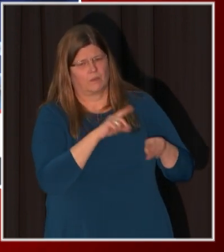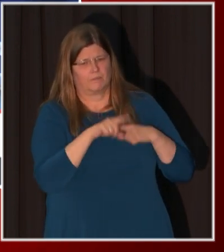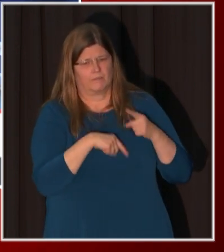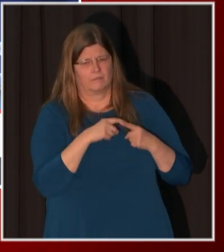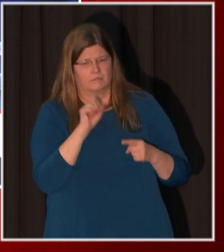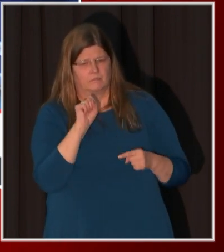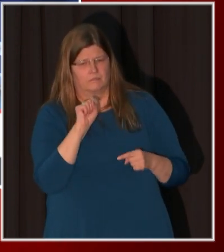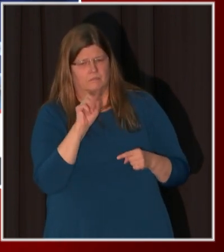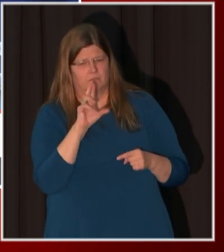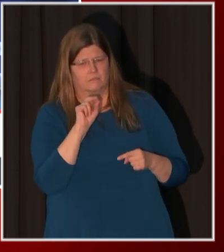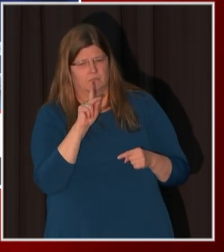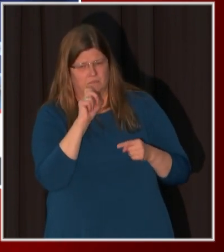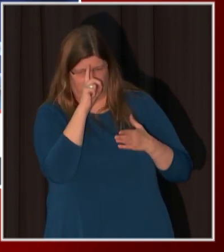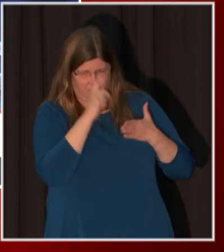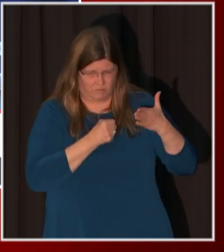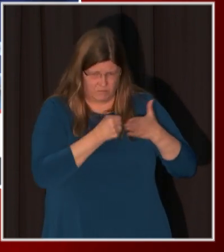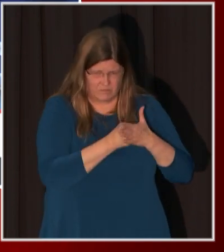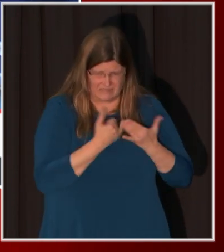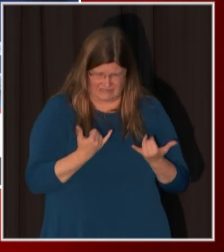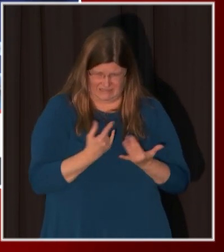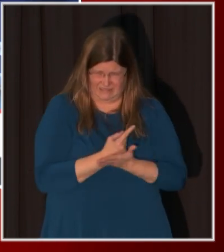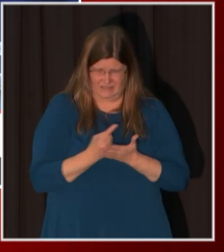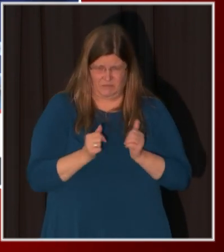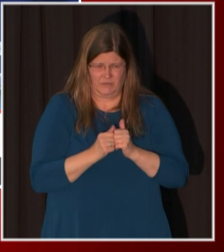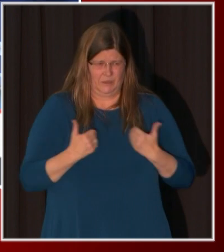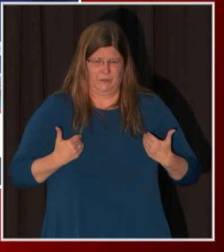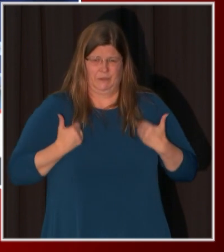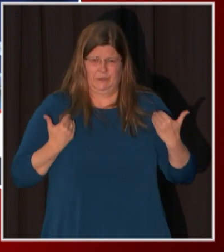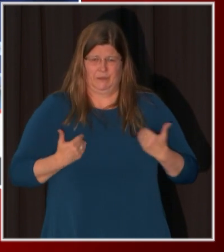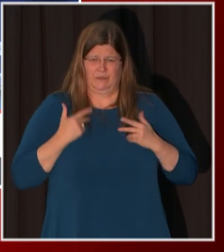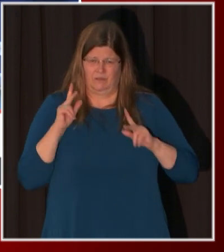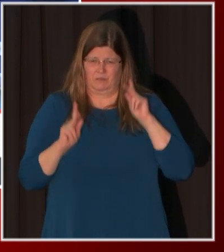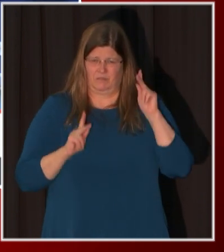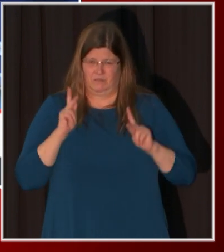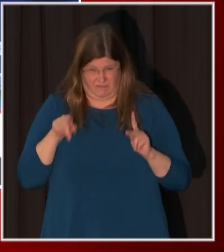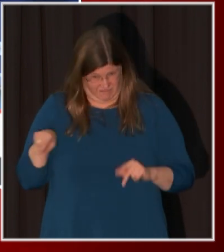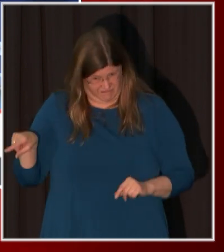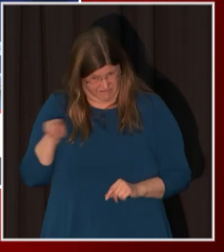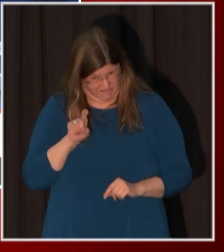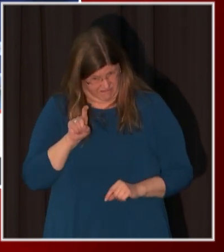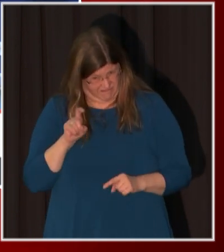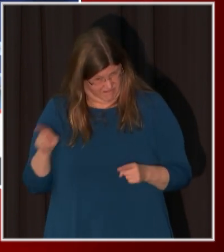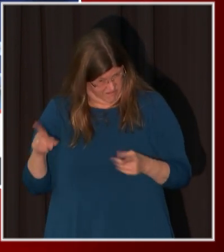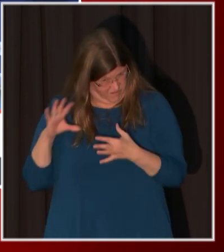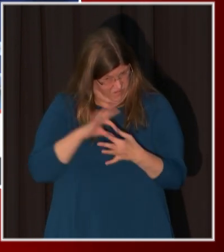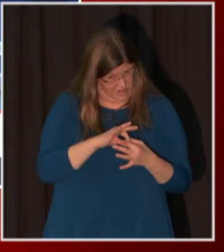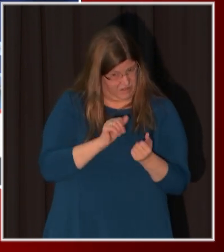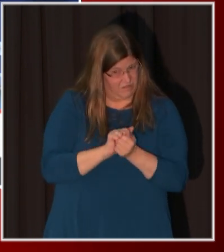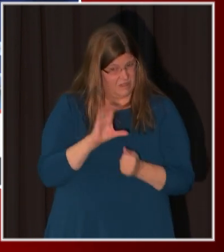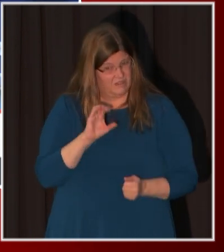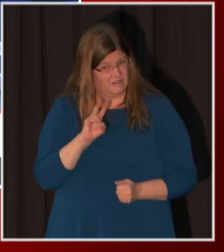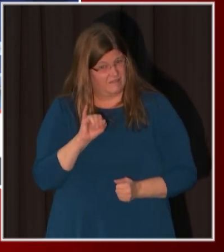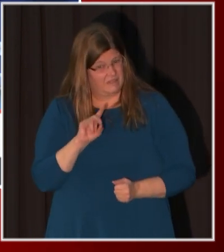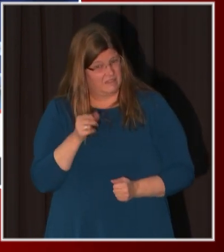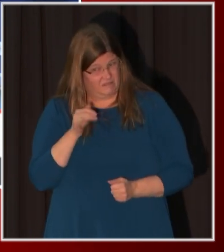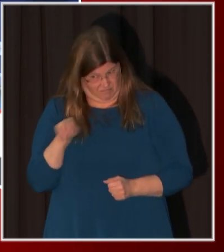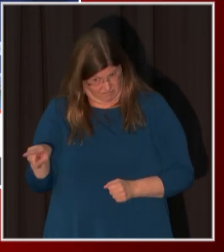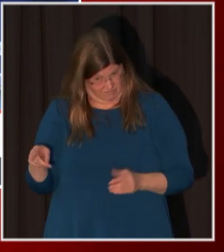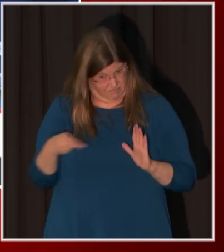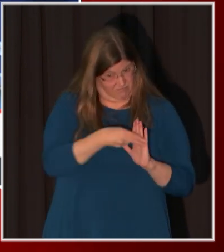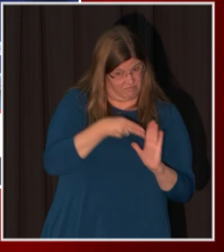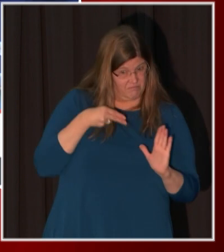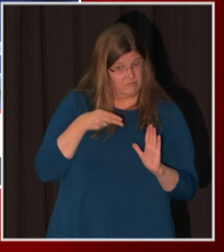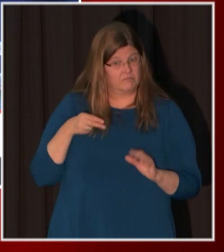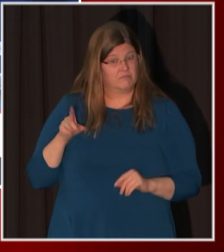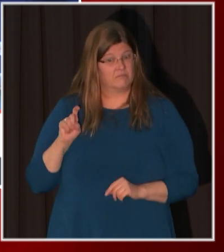uptick in strokes, possibly related to COVID. Are you tracking that here in the district? And if so, what can you tell us about strokes? So one